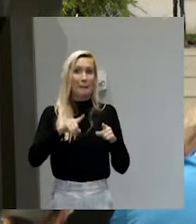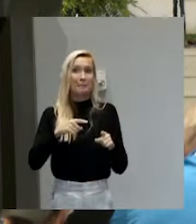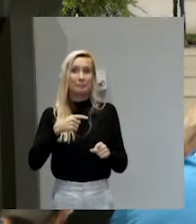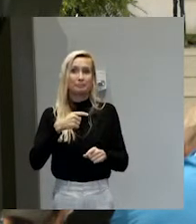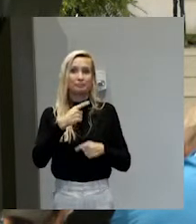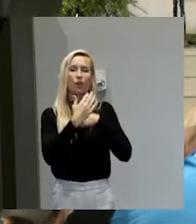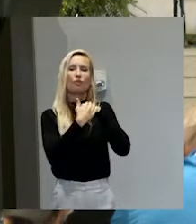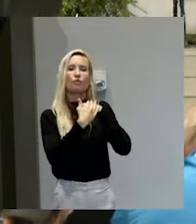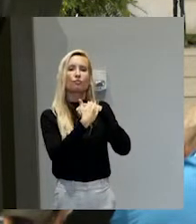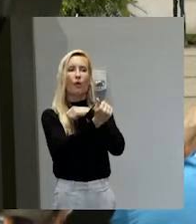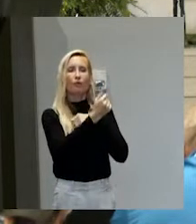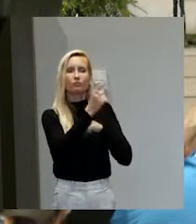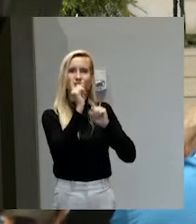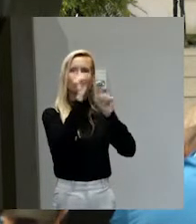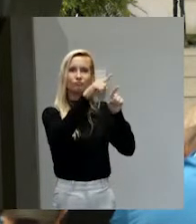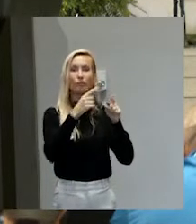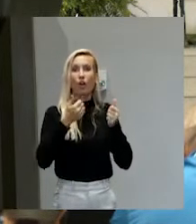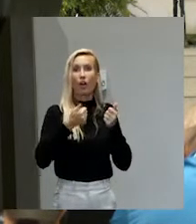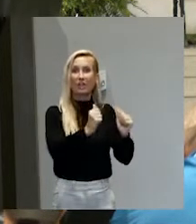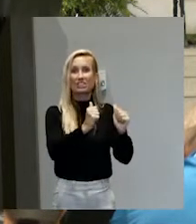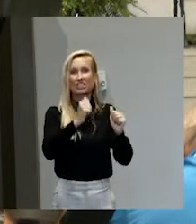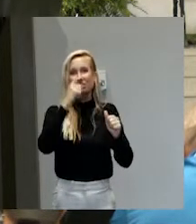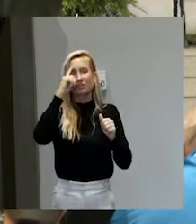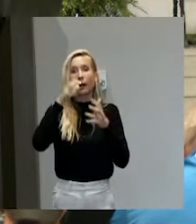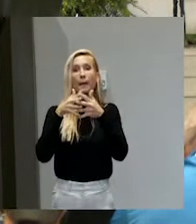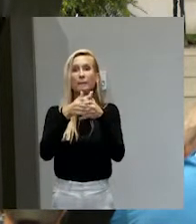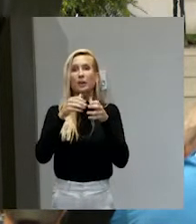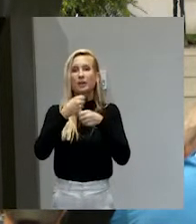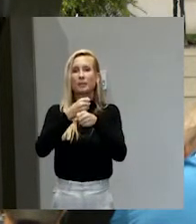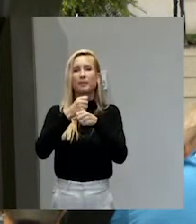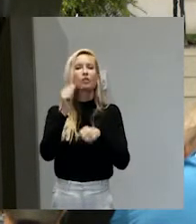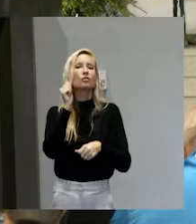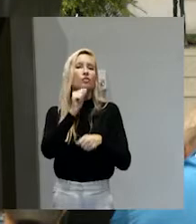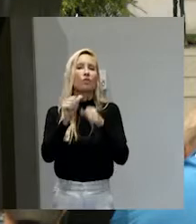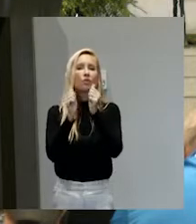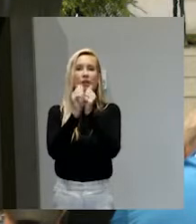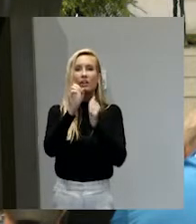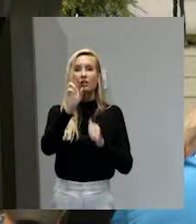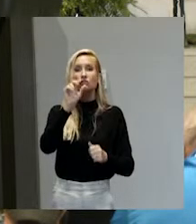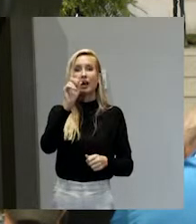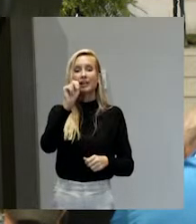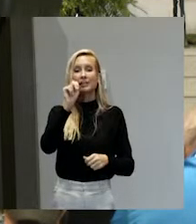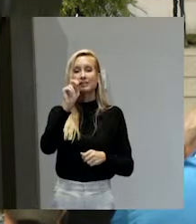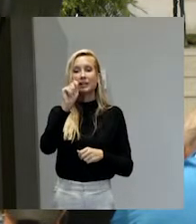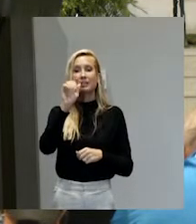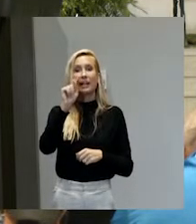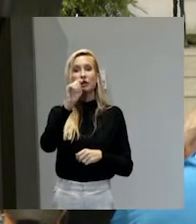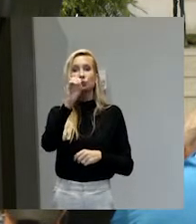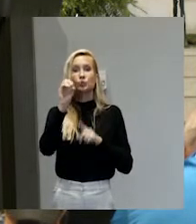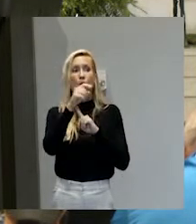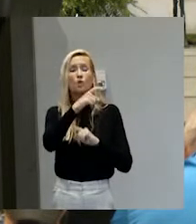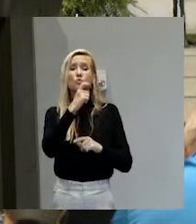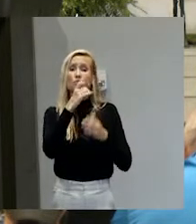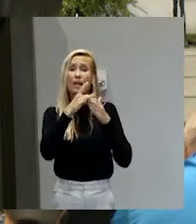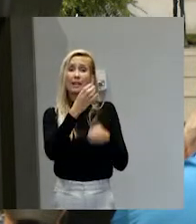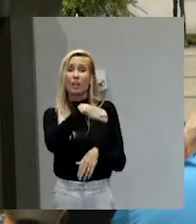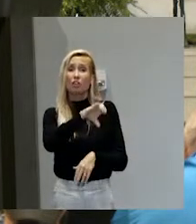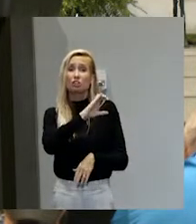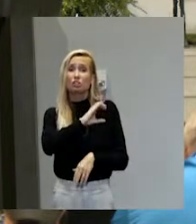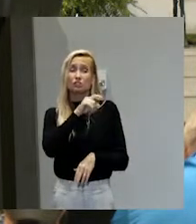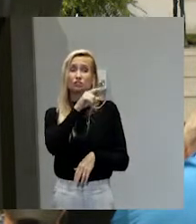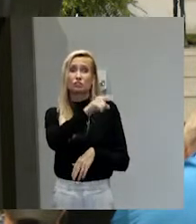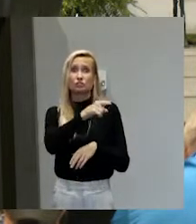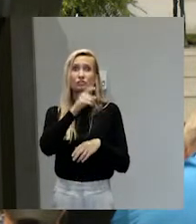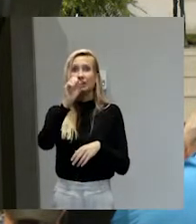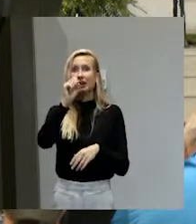American remake, and apparently the lead of that, Lisbeth Salander, is supposed to be an autistic character, and I was going in to